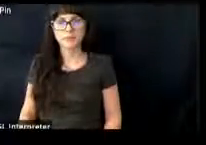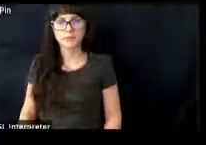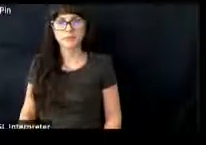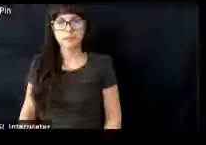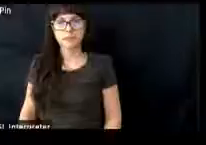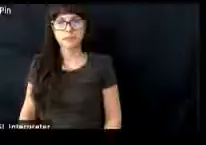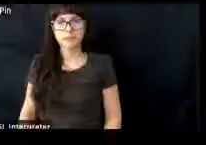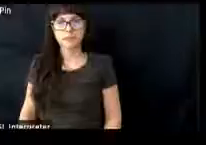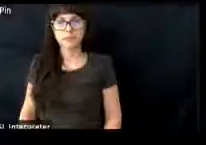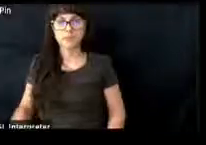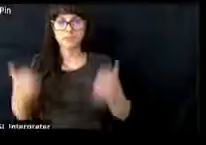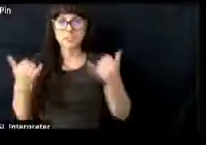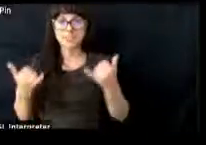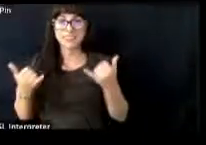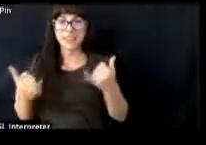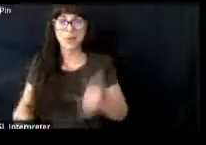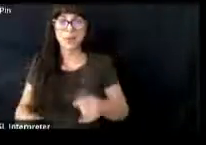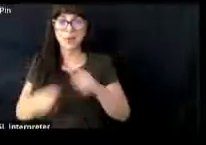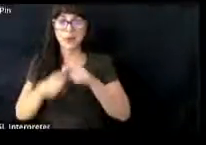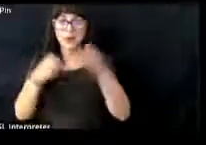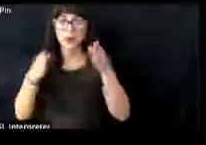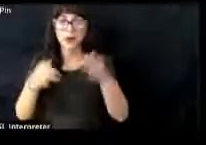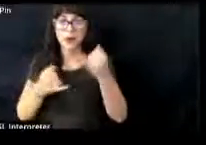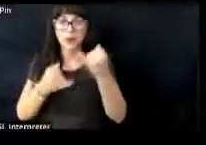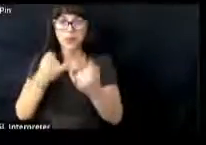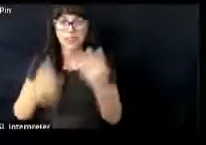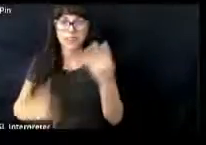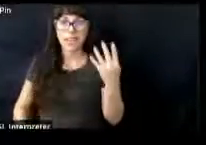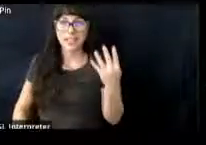Right now we will have caller with the last four,